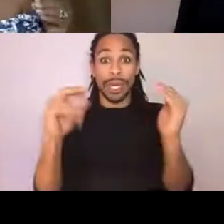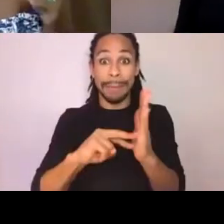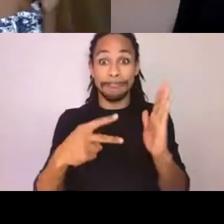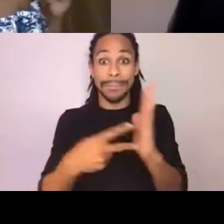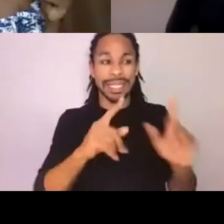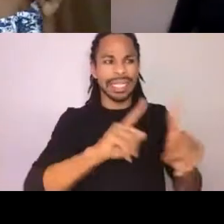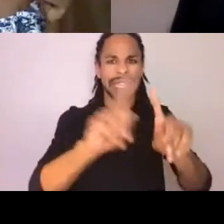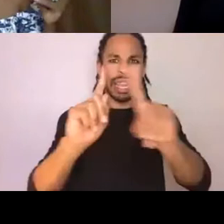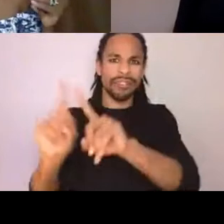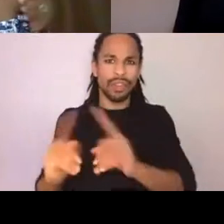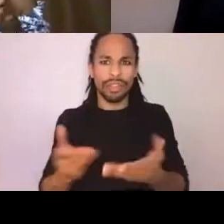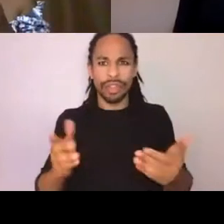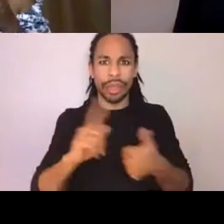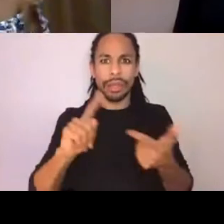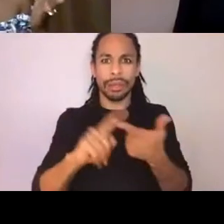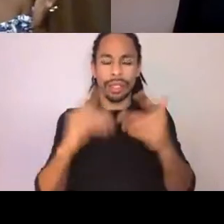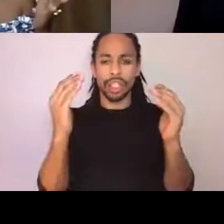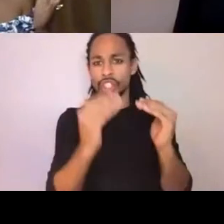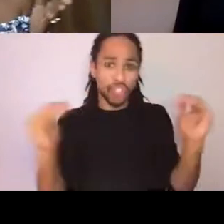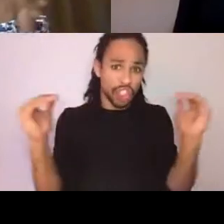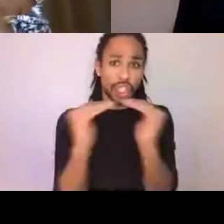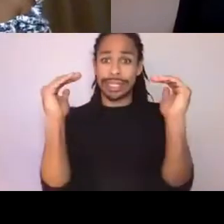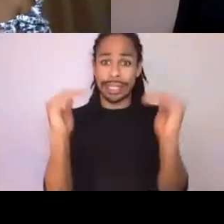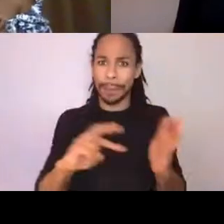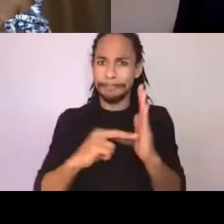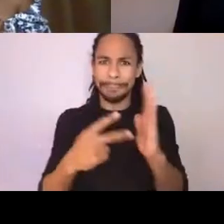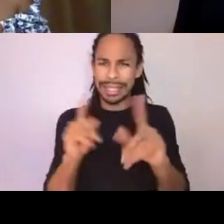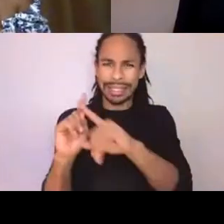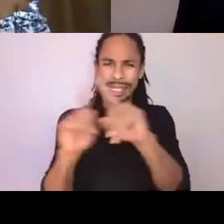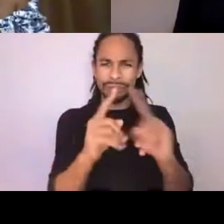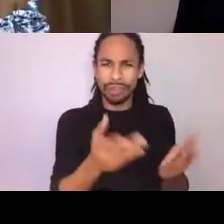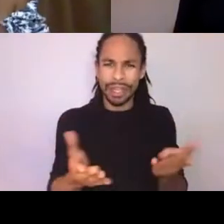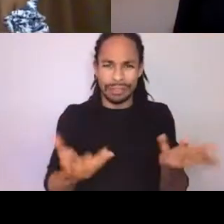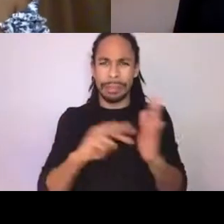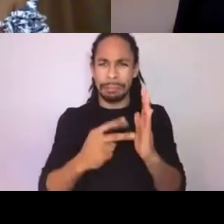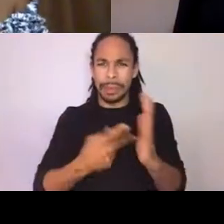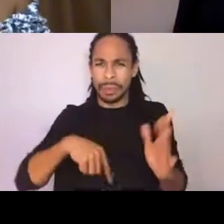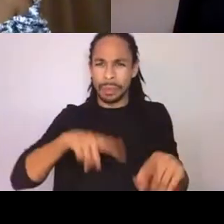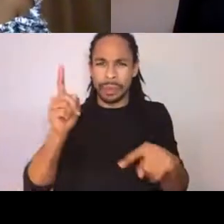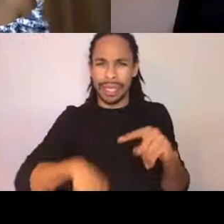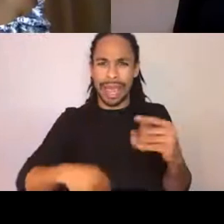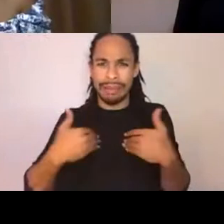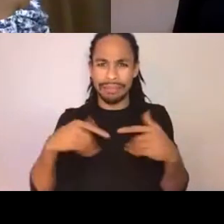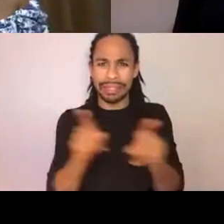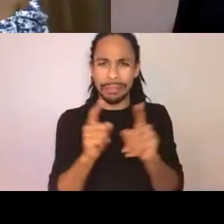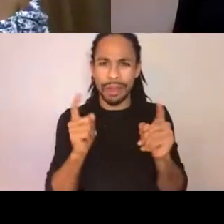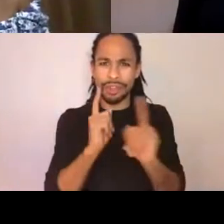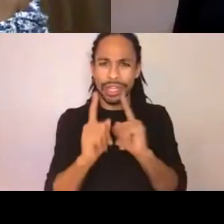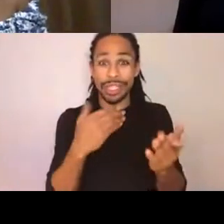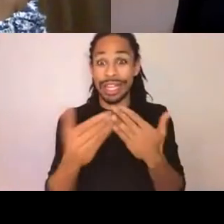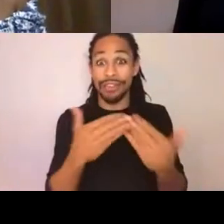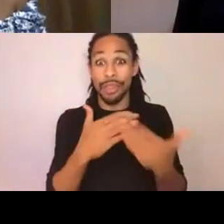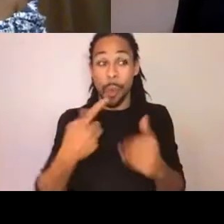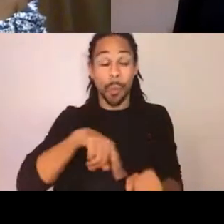justice means different things to different people, we can't have the same conversation, even though we think we are having it. So that's kind of